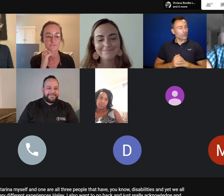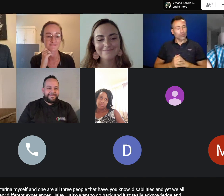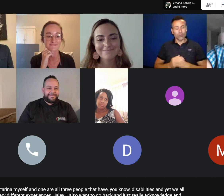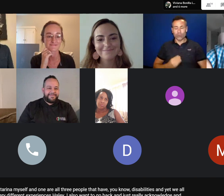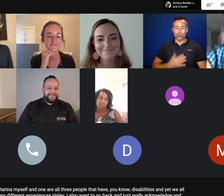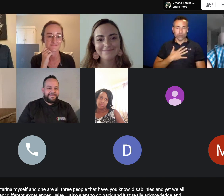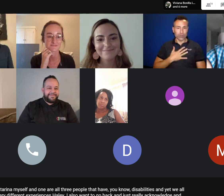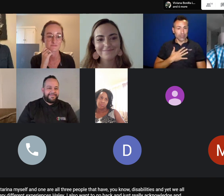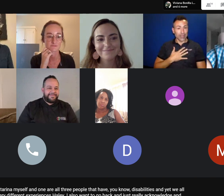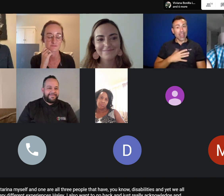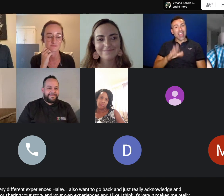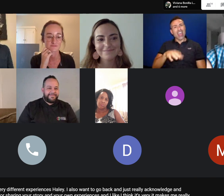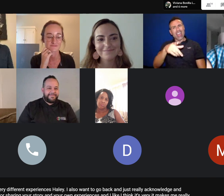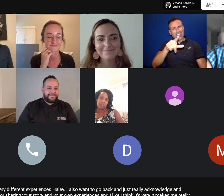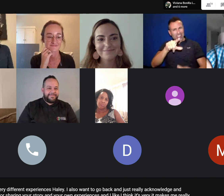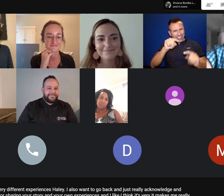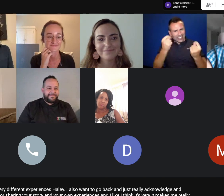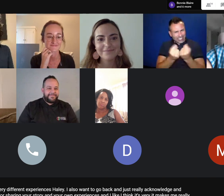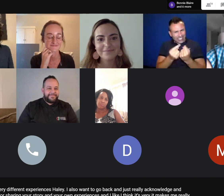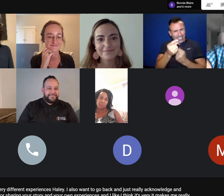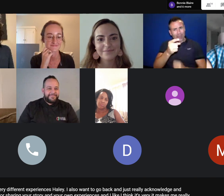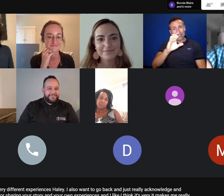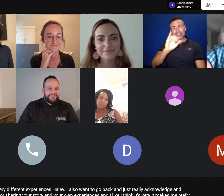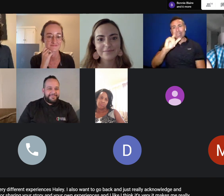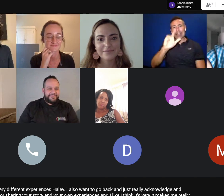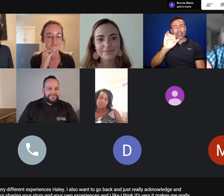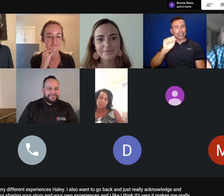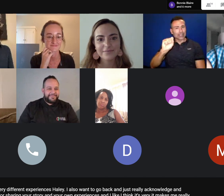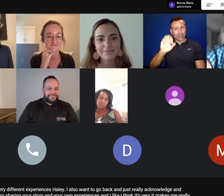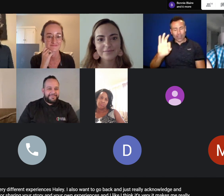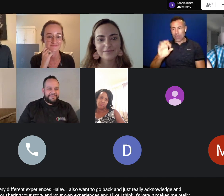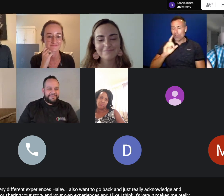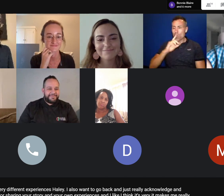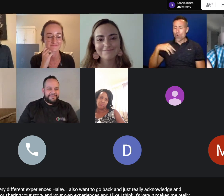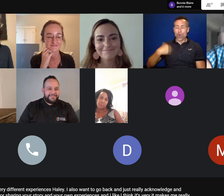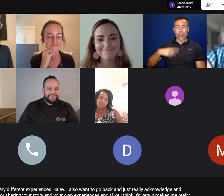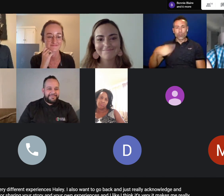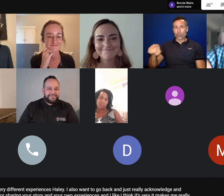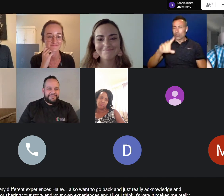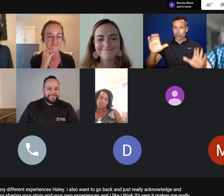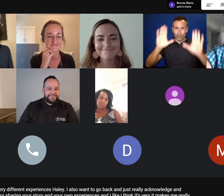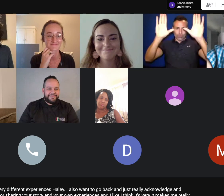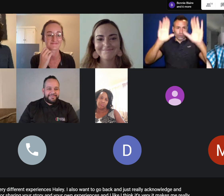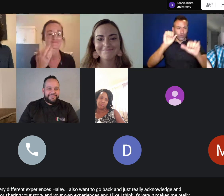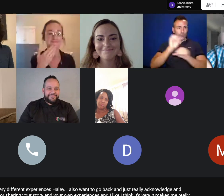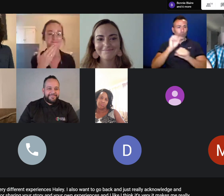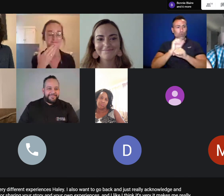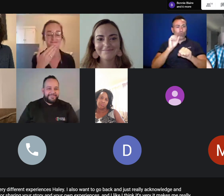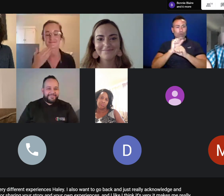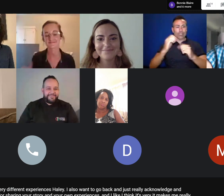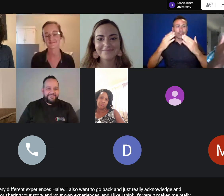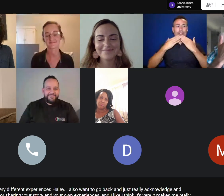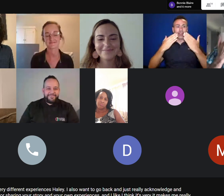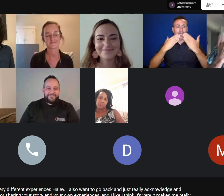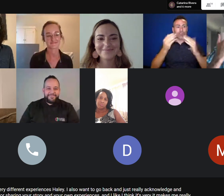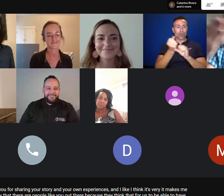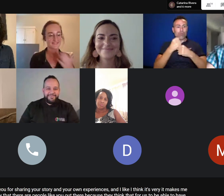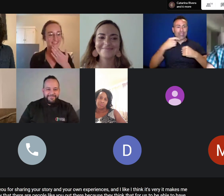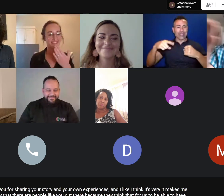you guys are doing amazing work. And Katerina and I really want to thank you again for creating this space. So thank you to all of